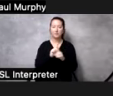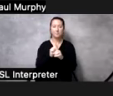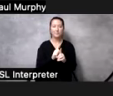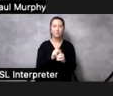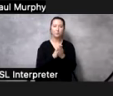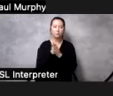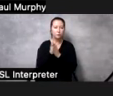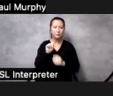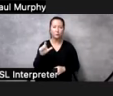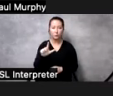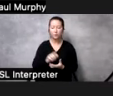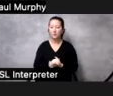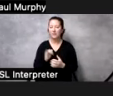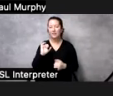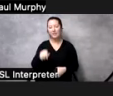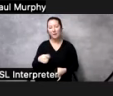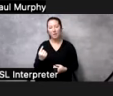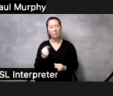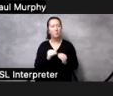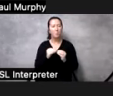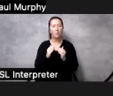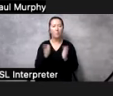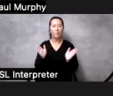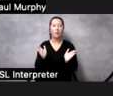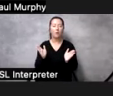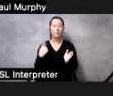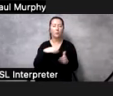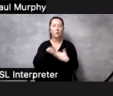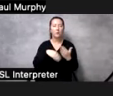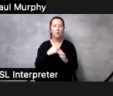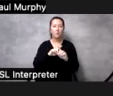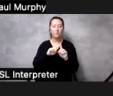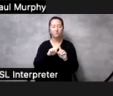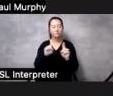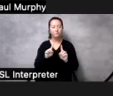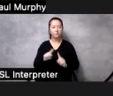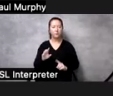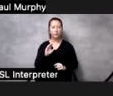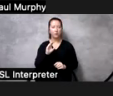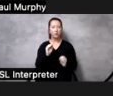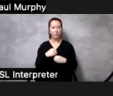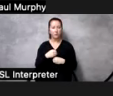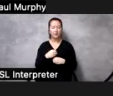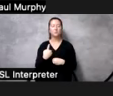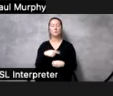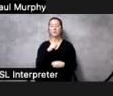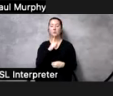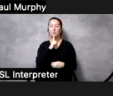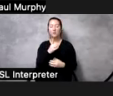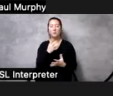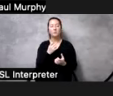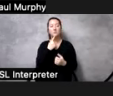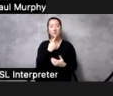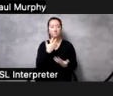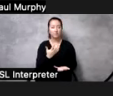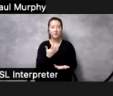bit more broad because we're all coming from various organizations. And what we wanted to really just convey is that these are